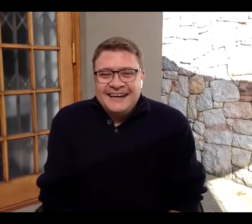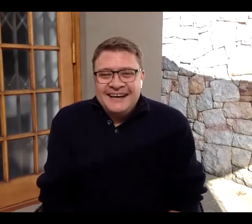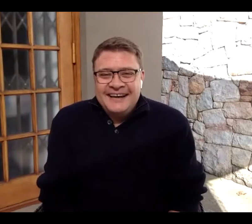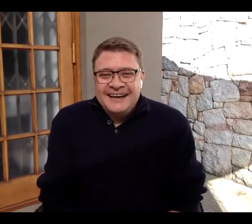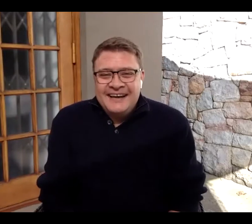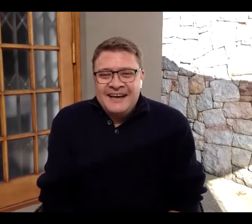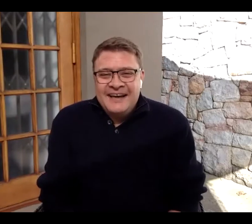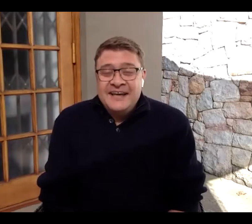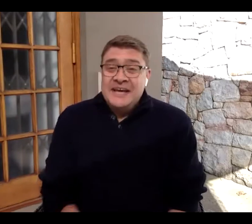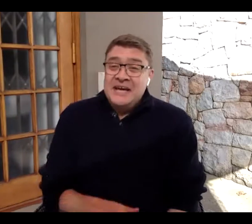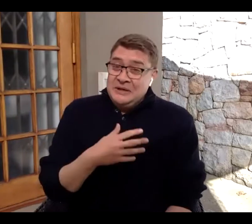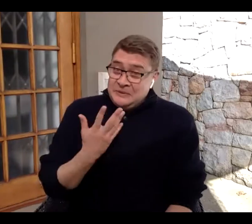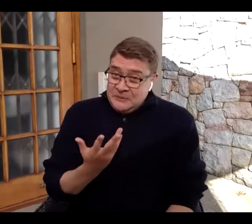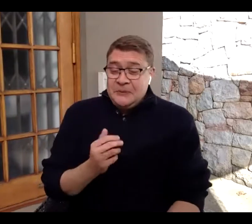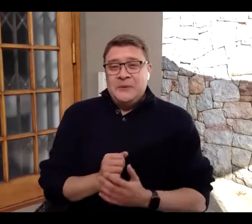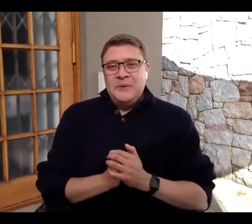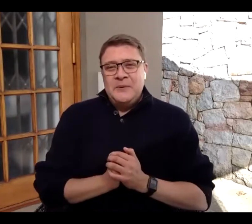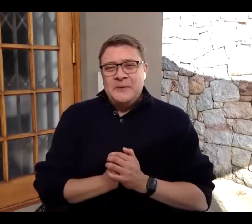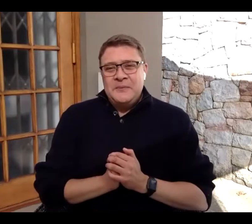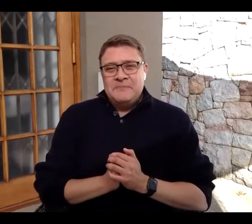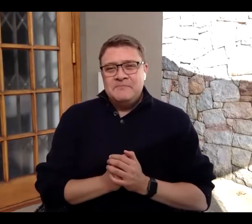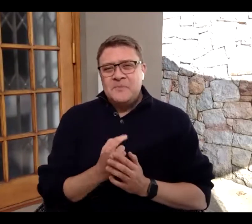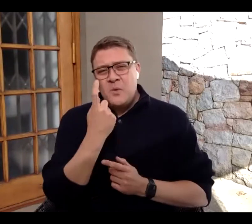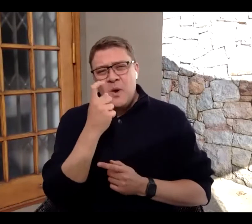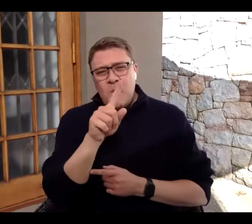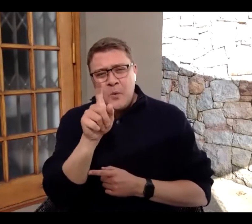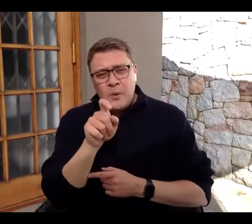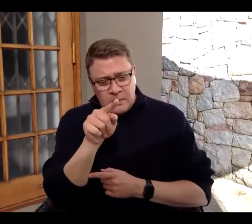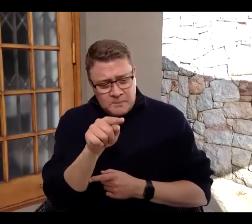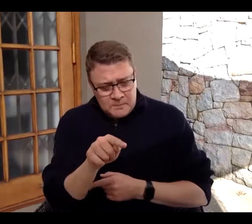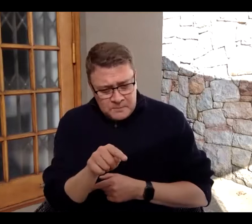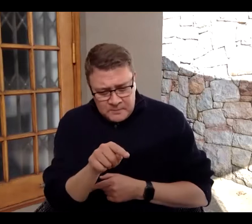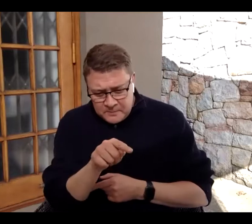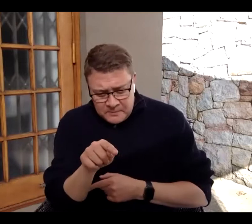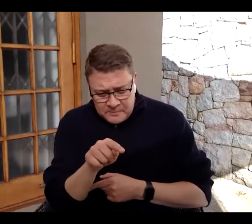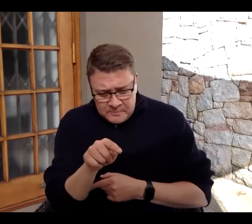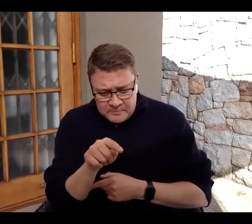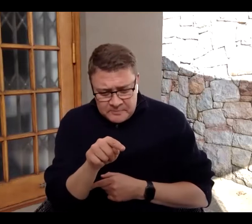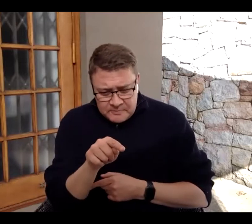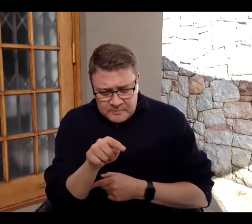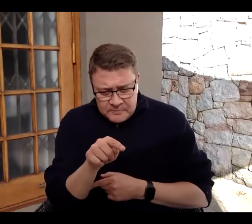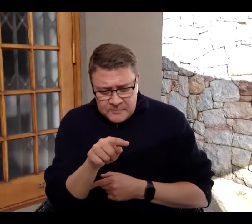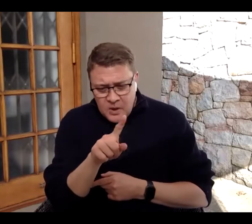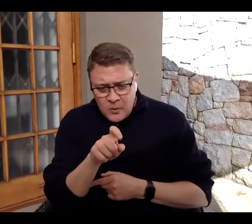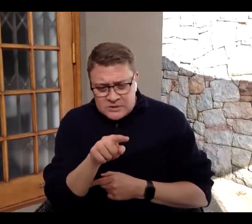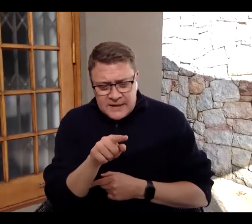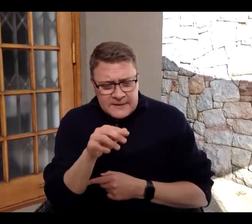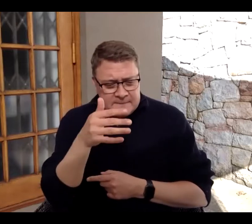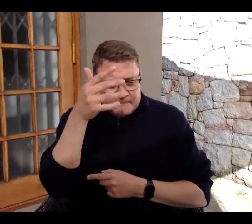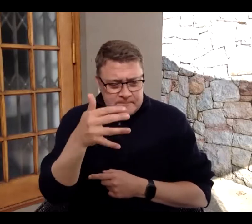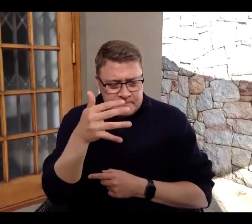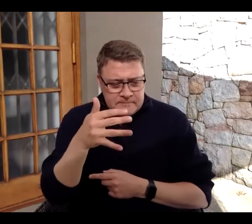So we'll answer one more question, and we've got a question here from